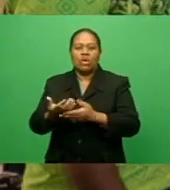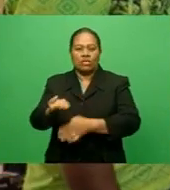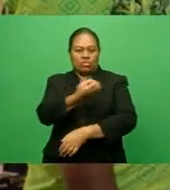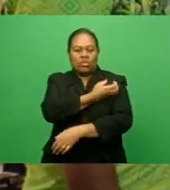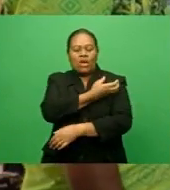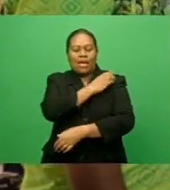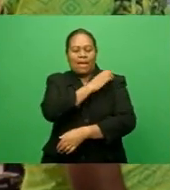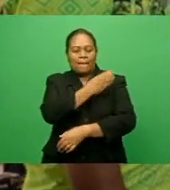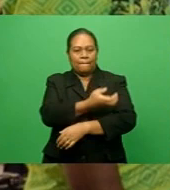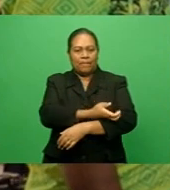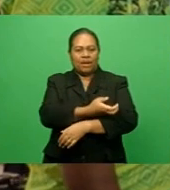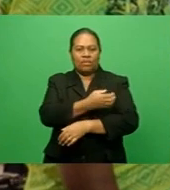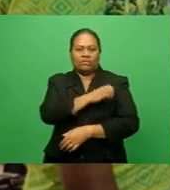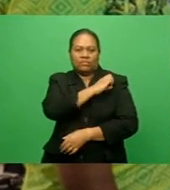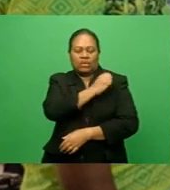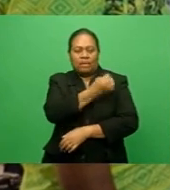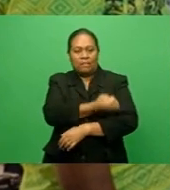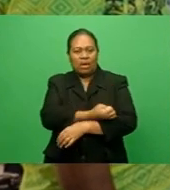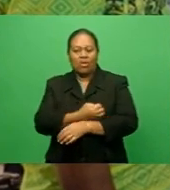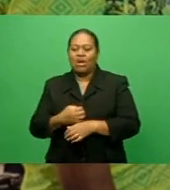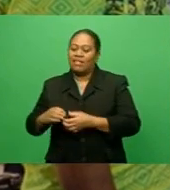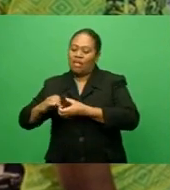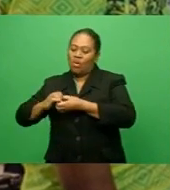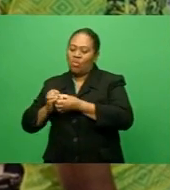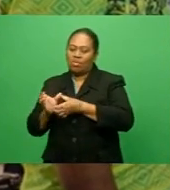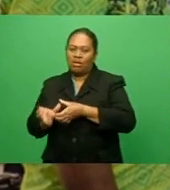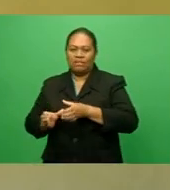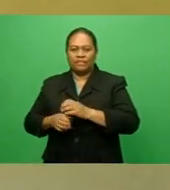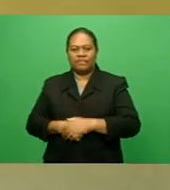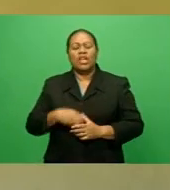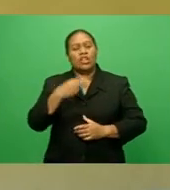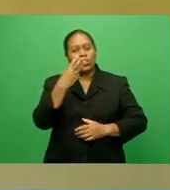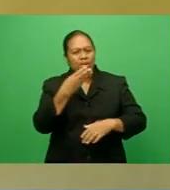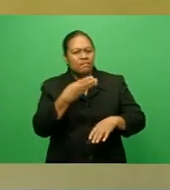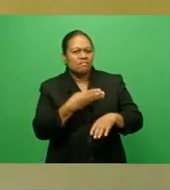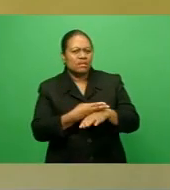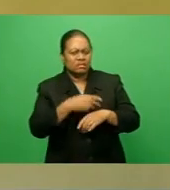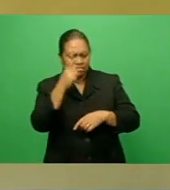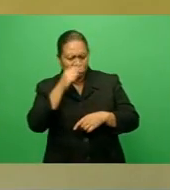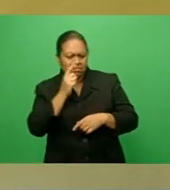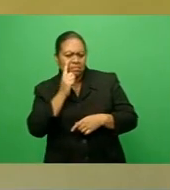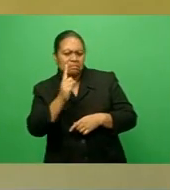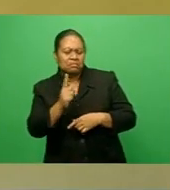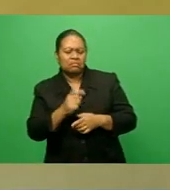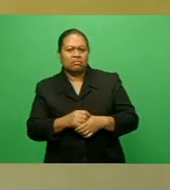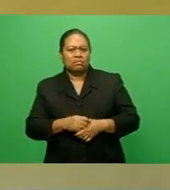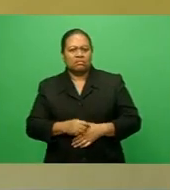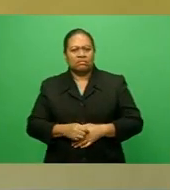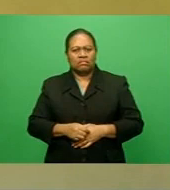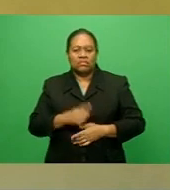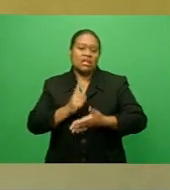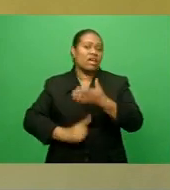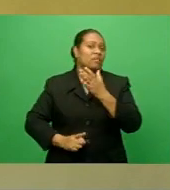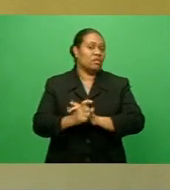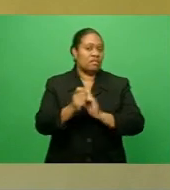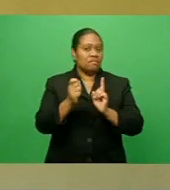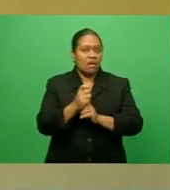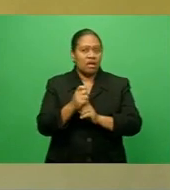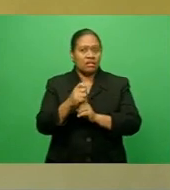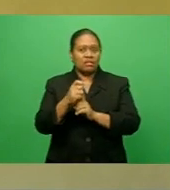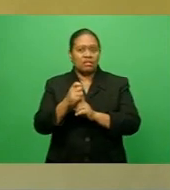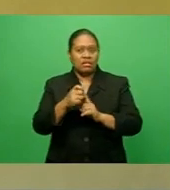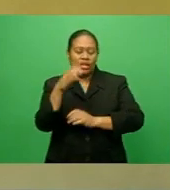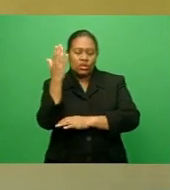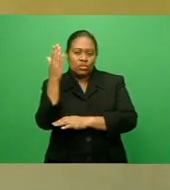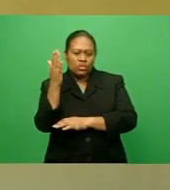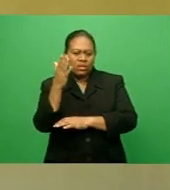resource owners. In 3 months, just within 3 months, we see the aspirations of pine resource owners,